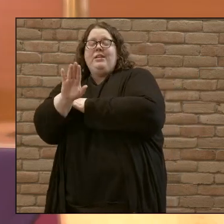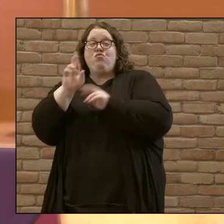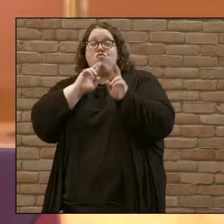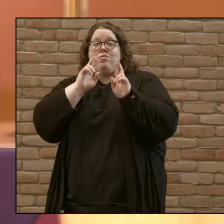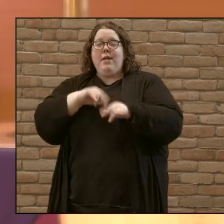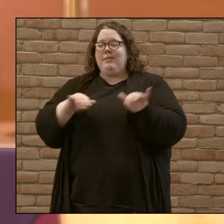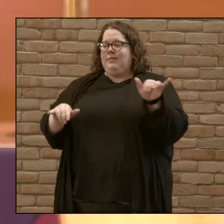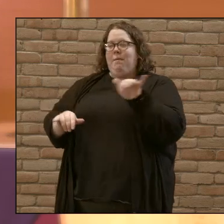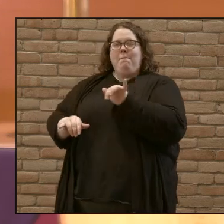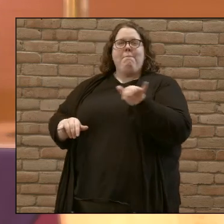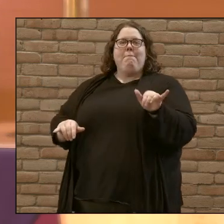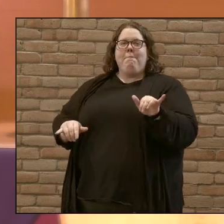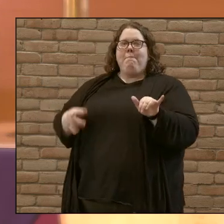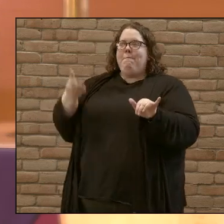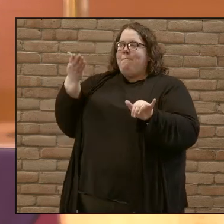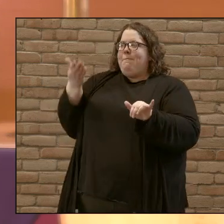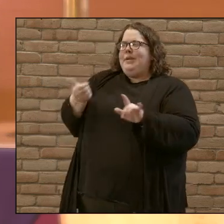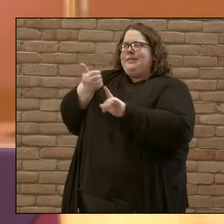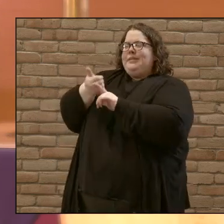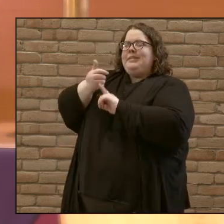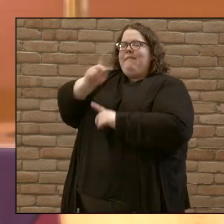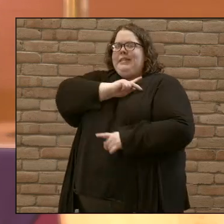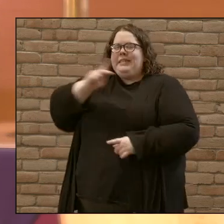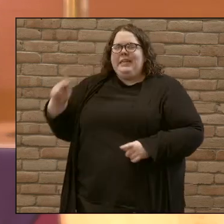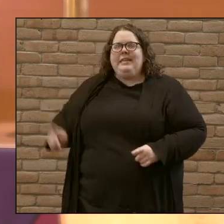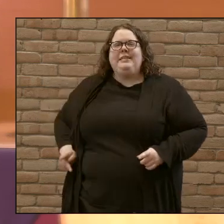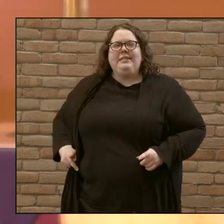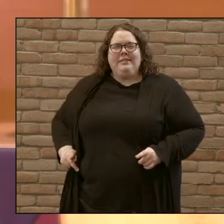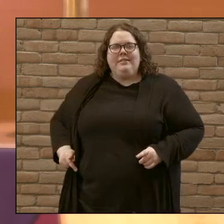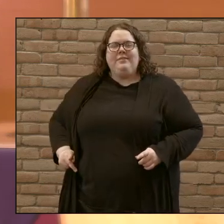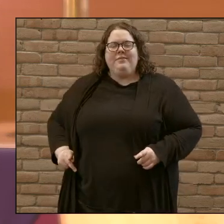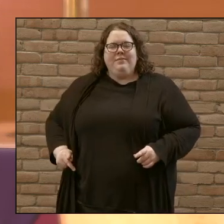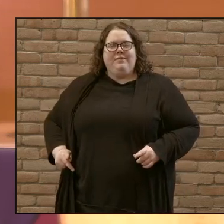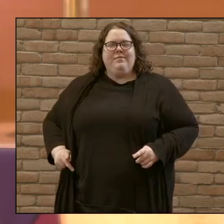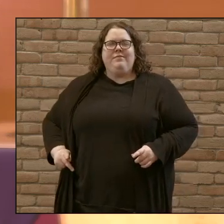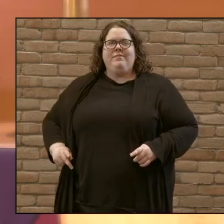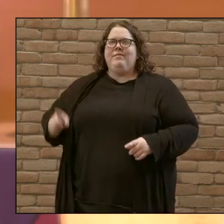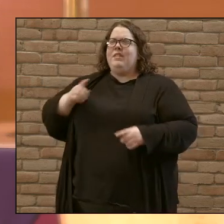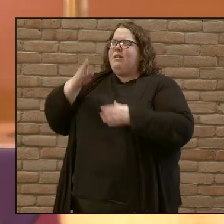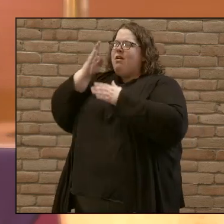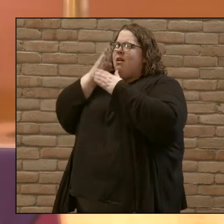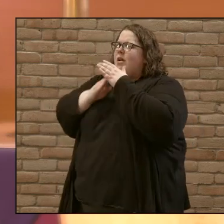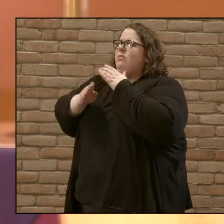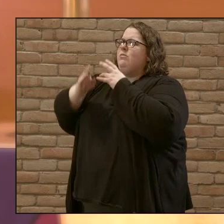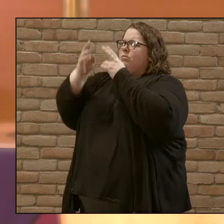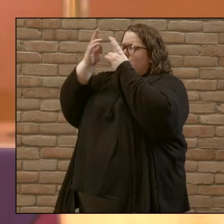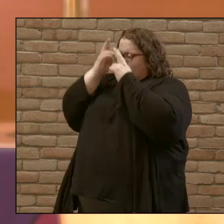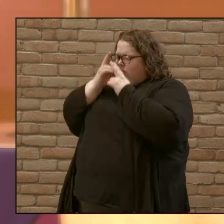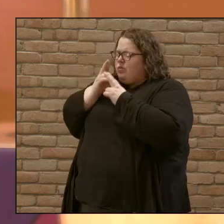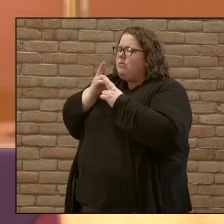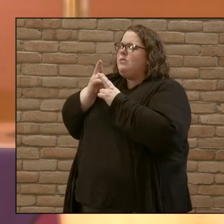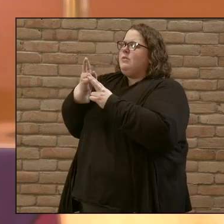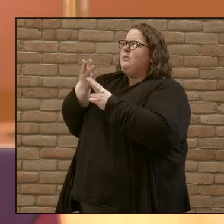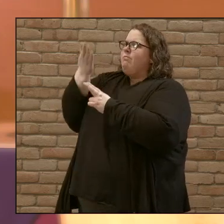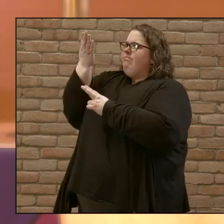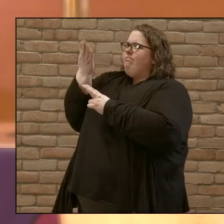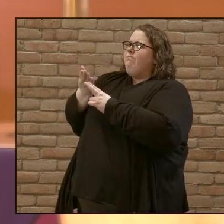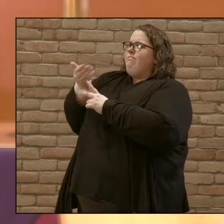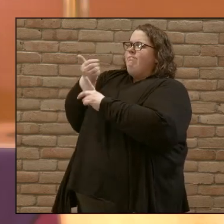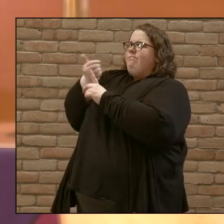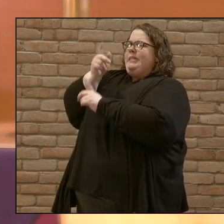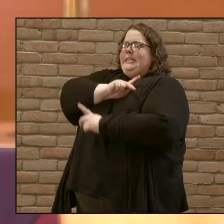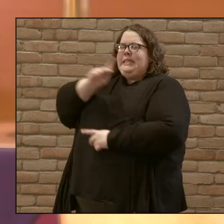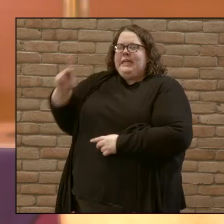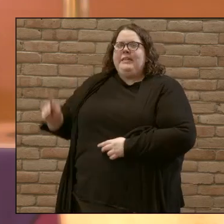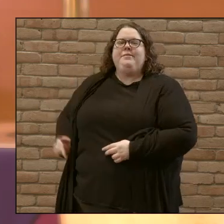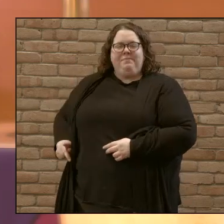sovereign king, showing submission and deference to a king. And